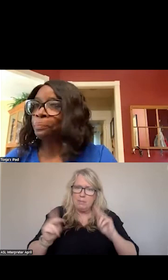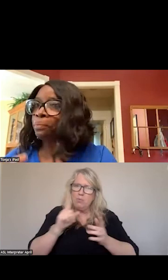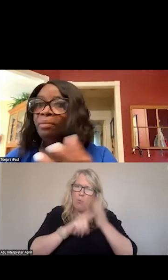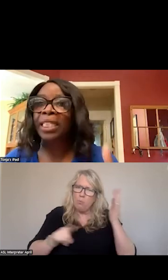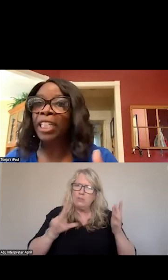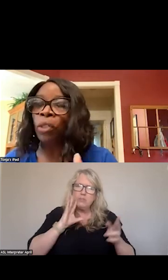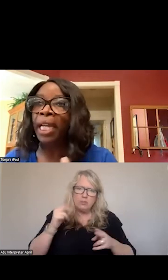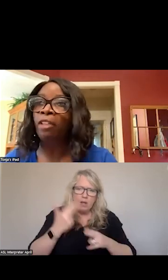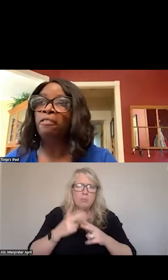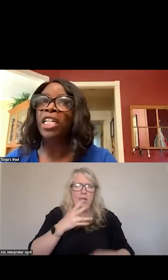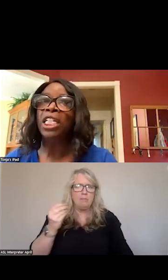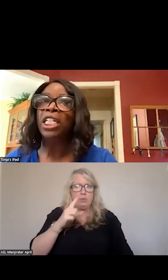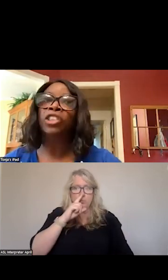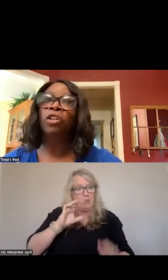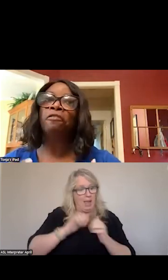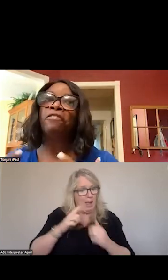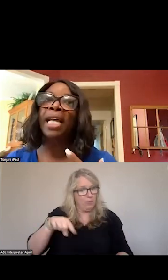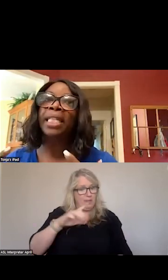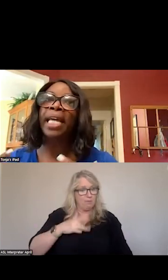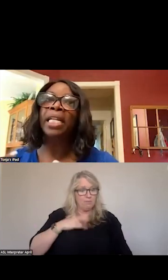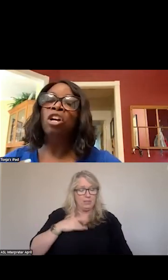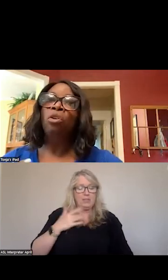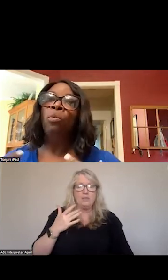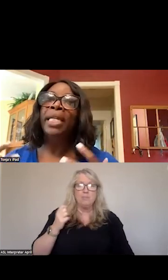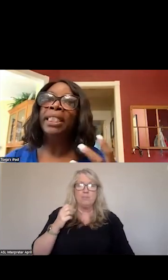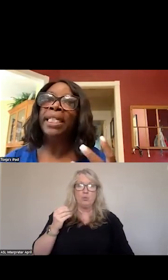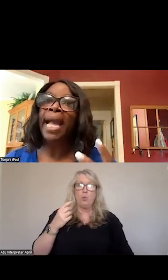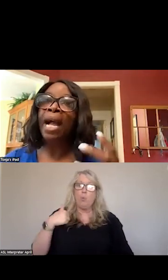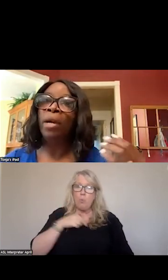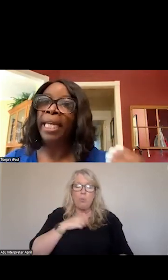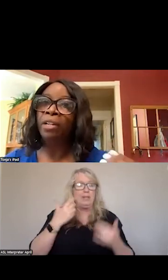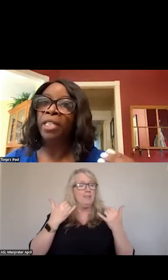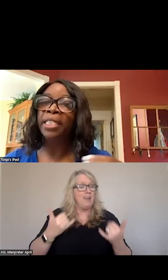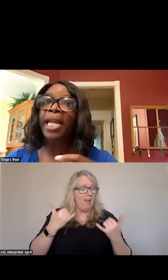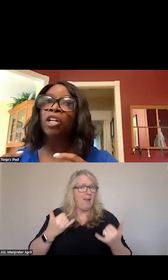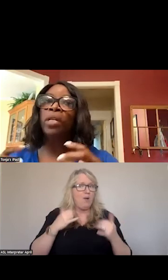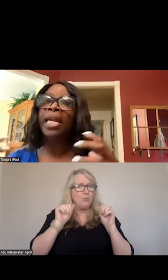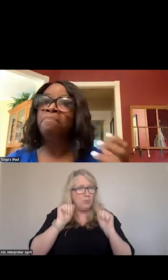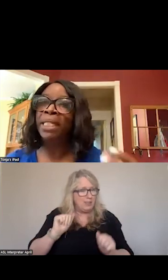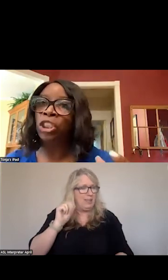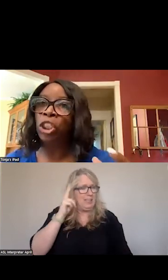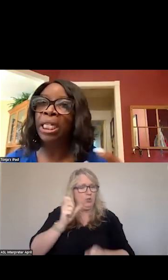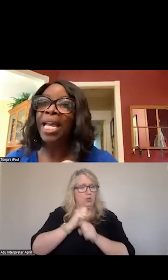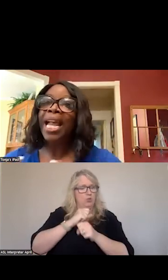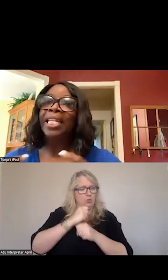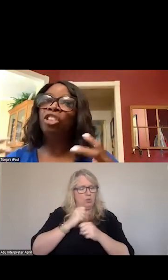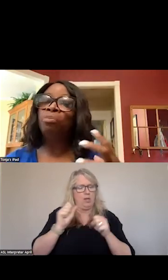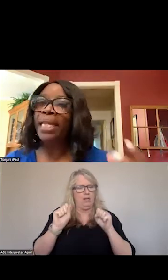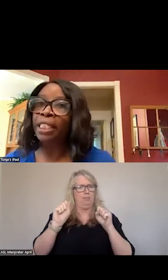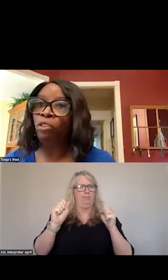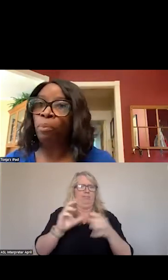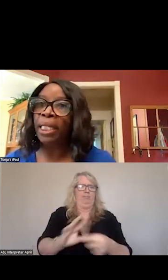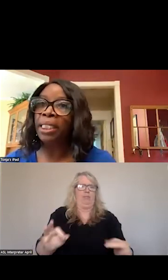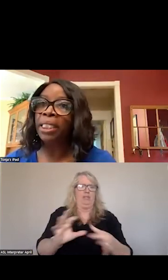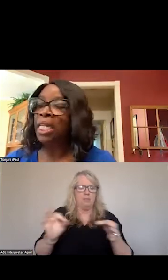about, that's really how they're feeling. And so the fact that we get to now hear this and create messaging and